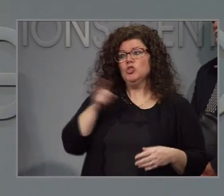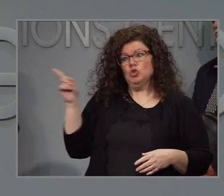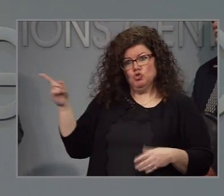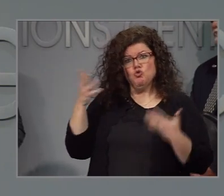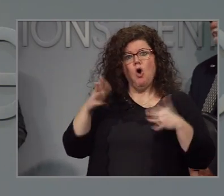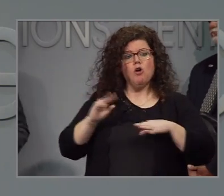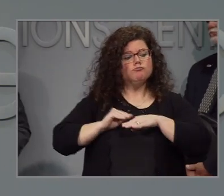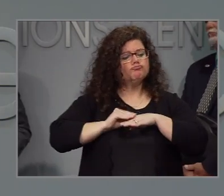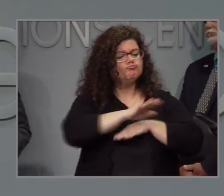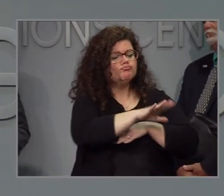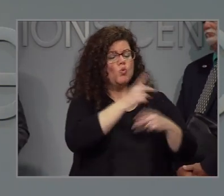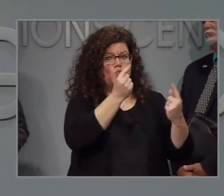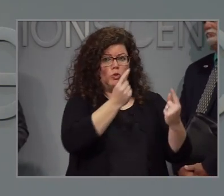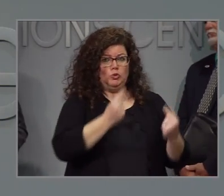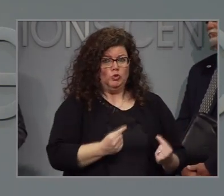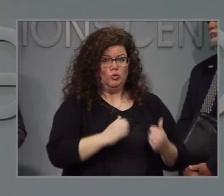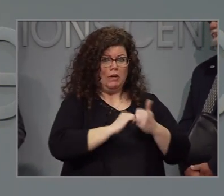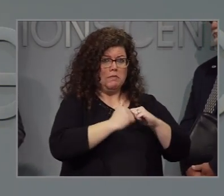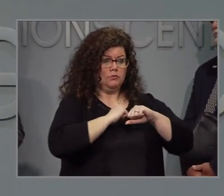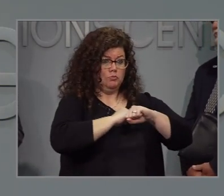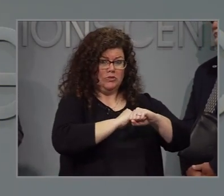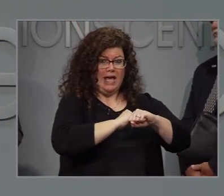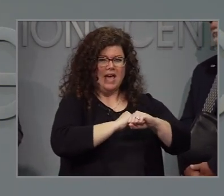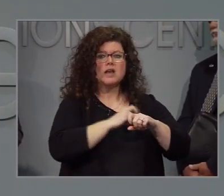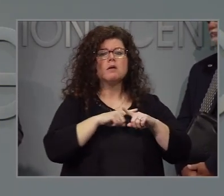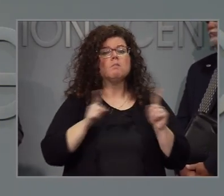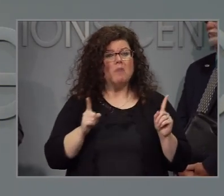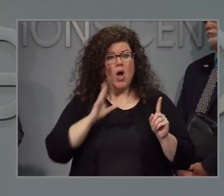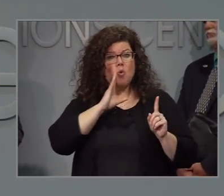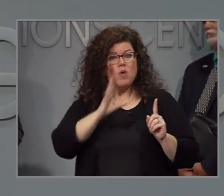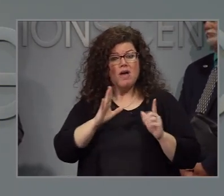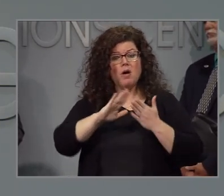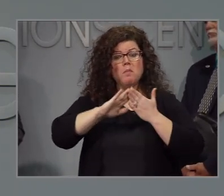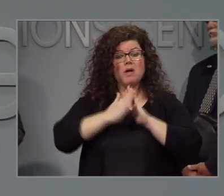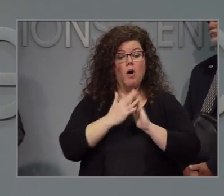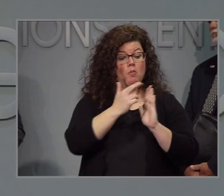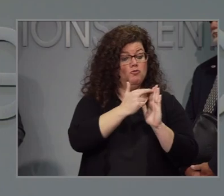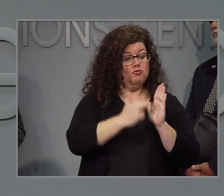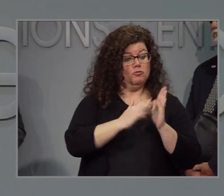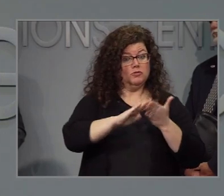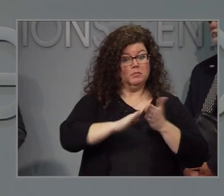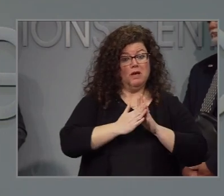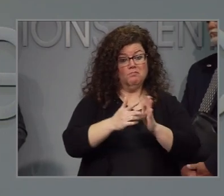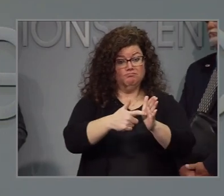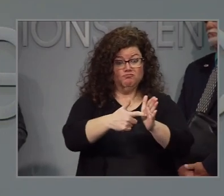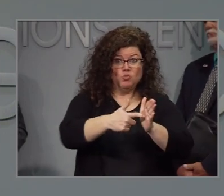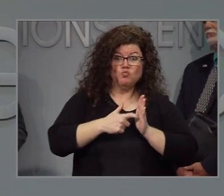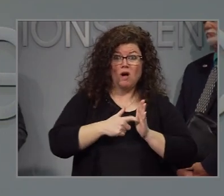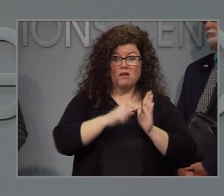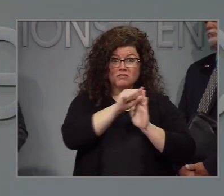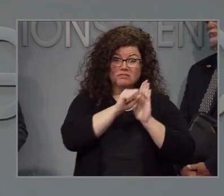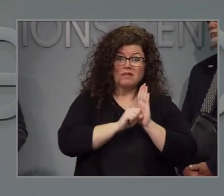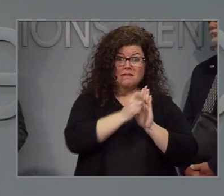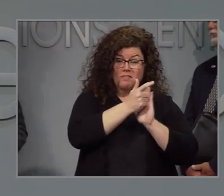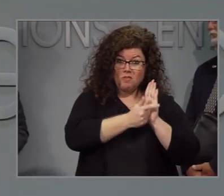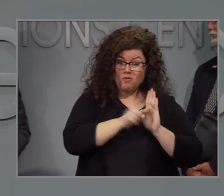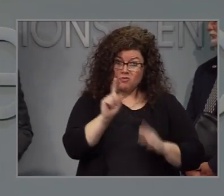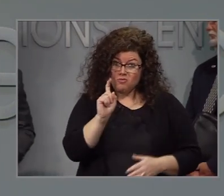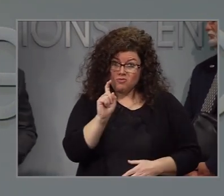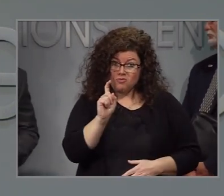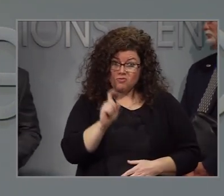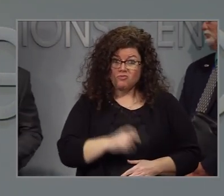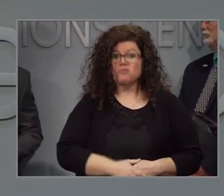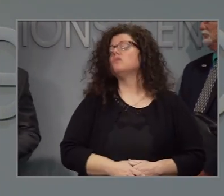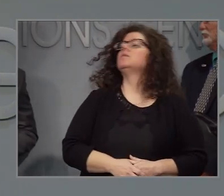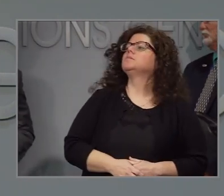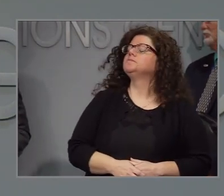guidelines for these plants, but if you would consider mandating those similar to the executive orders issued for nursing homes.